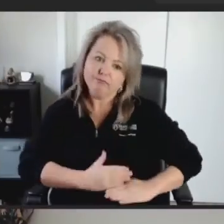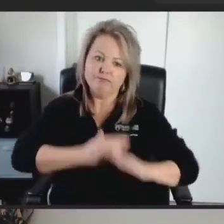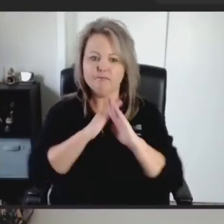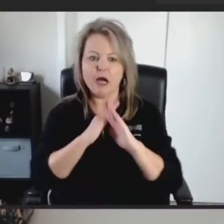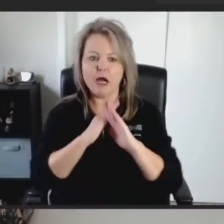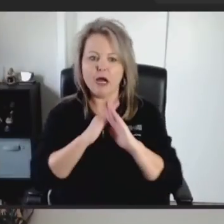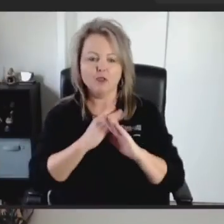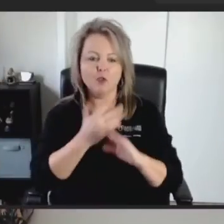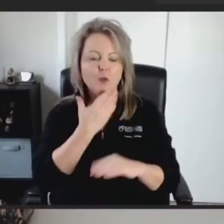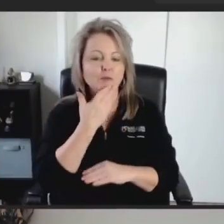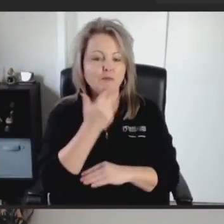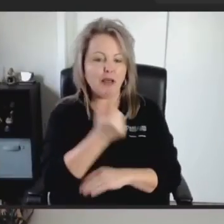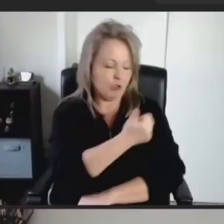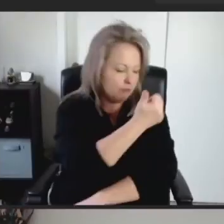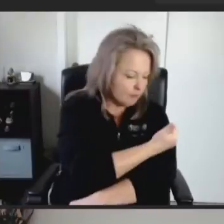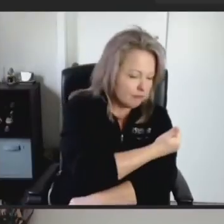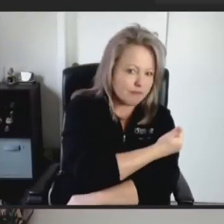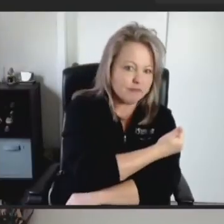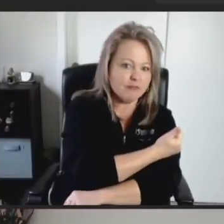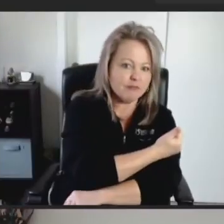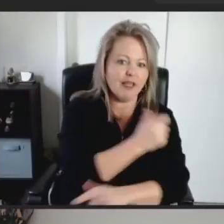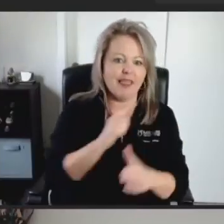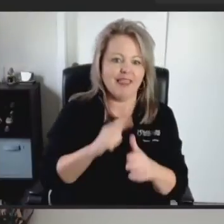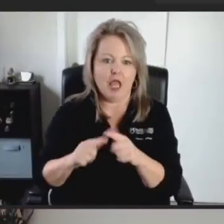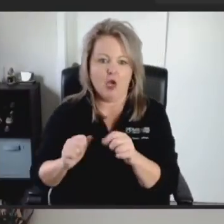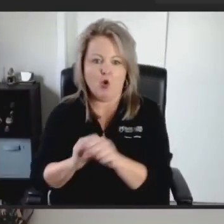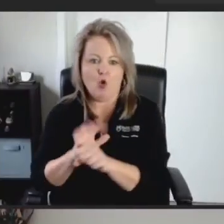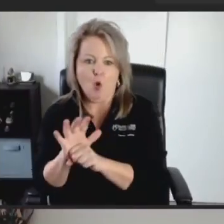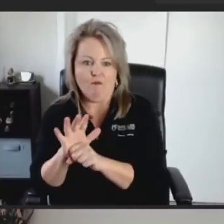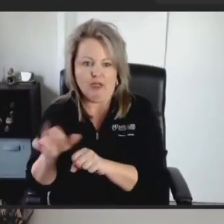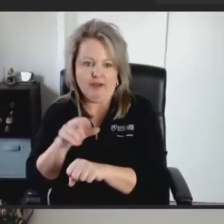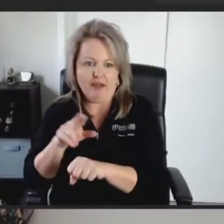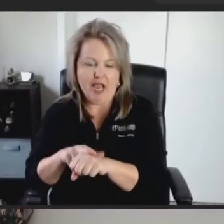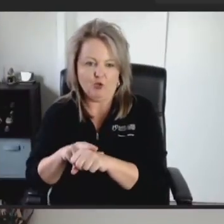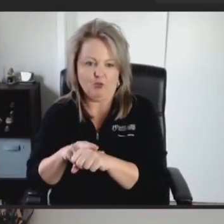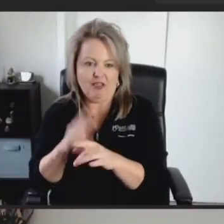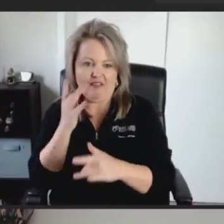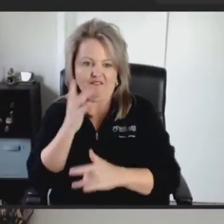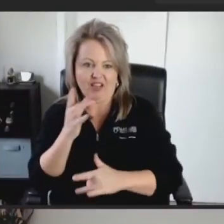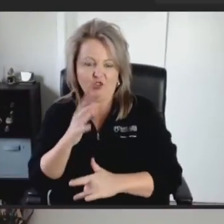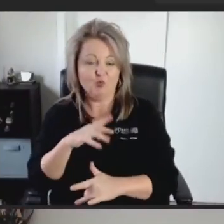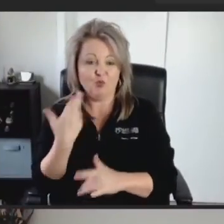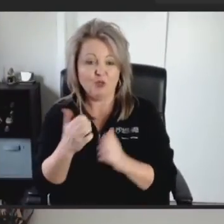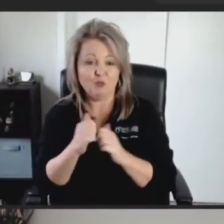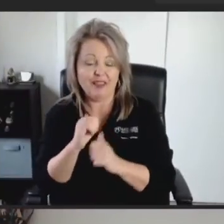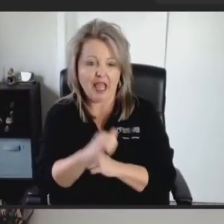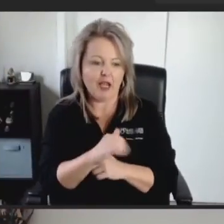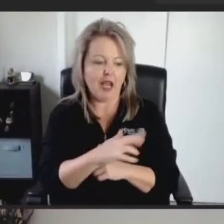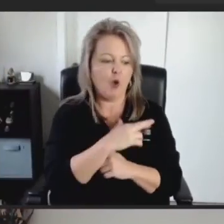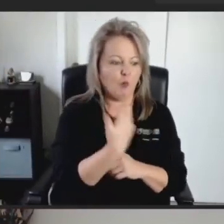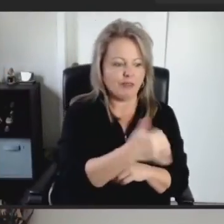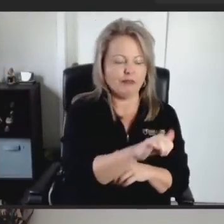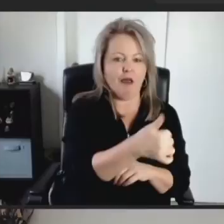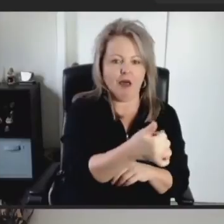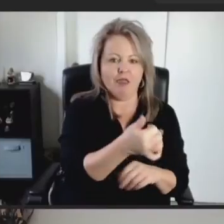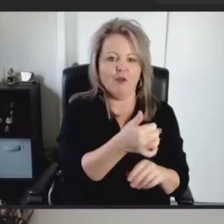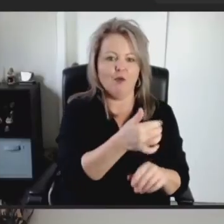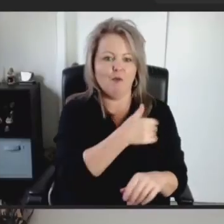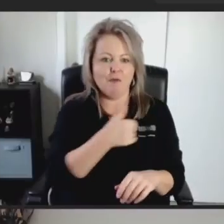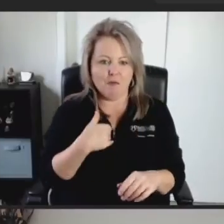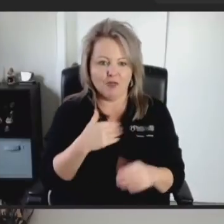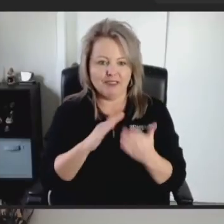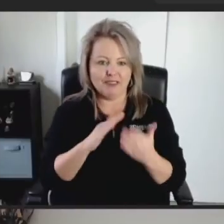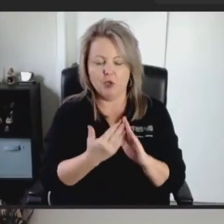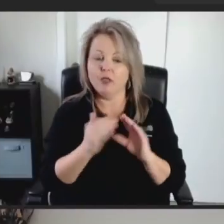than to get COVID, natural infection, and all the risks that go along with it, plus the risk to other members in the community that could become